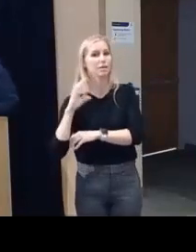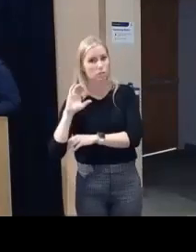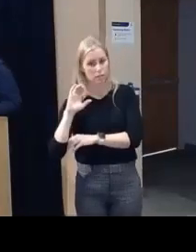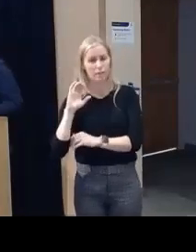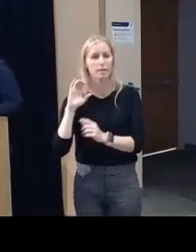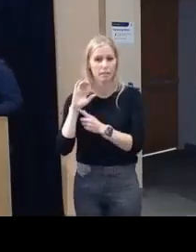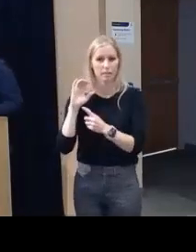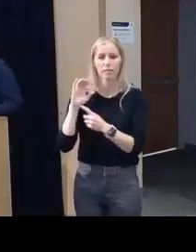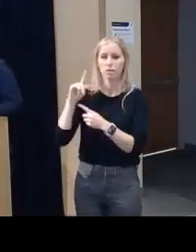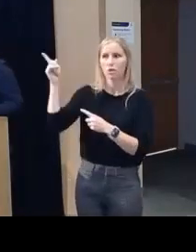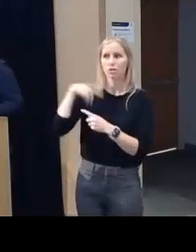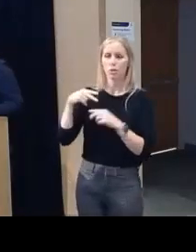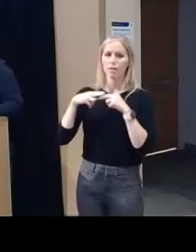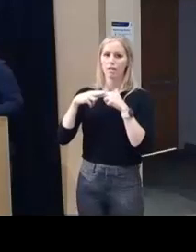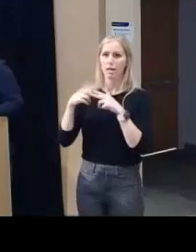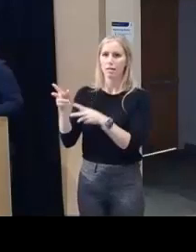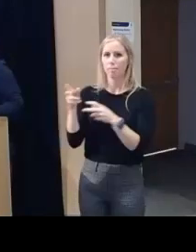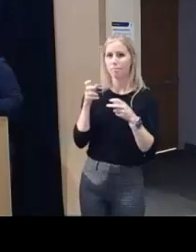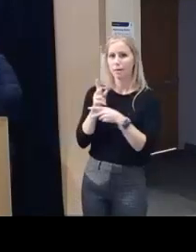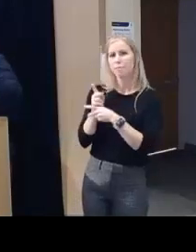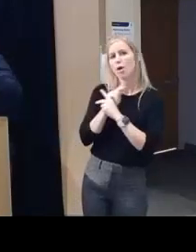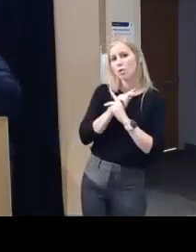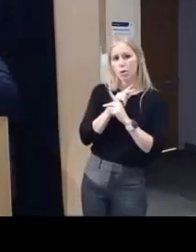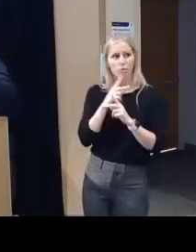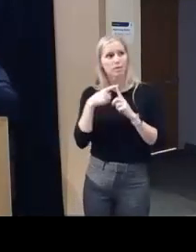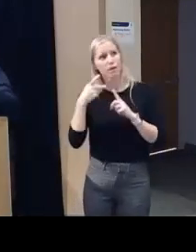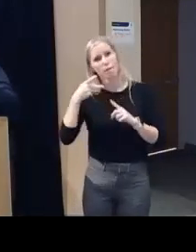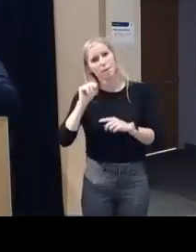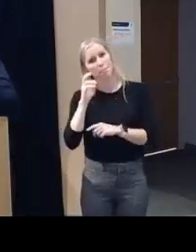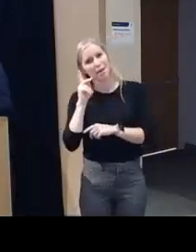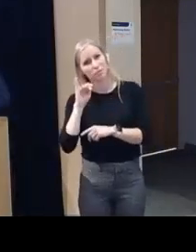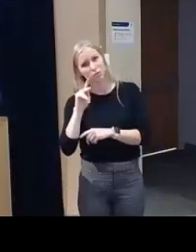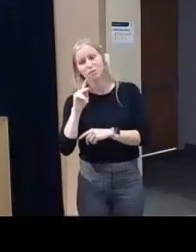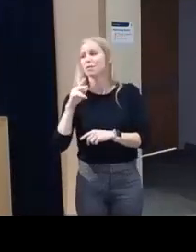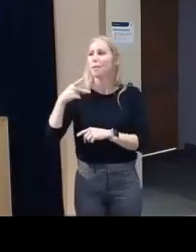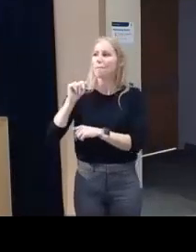borrowed these slides from Patrick with his permission.